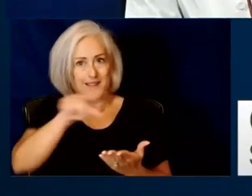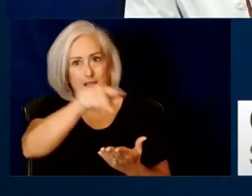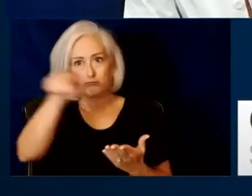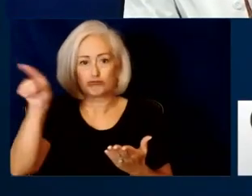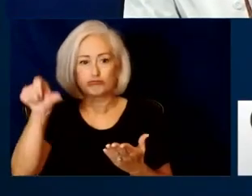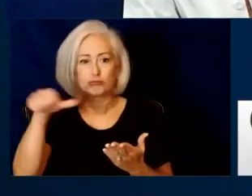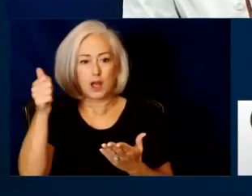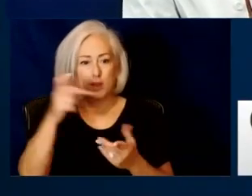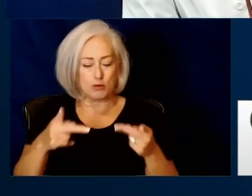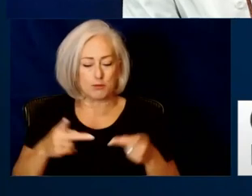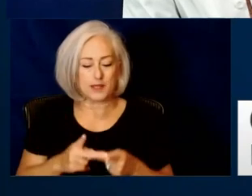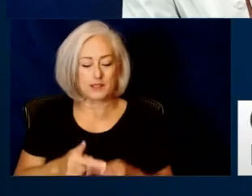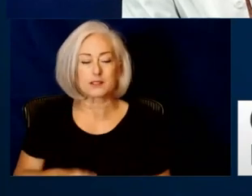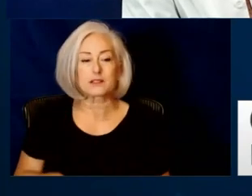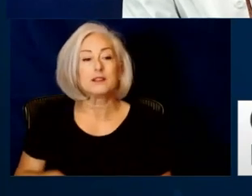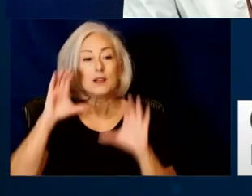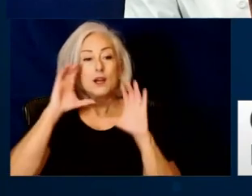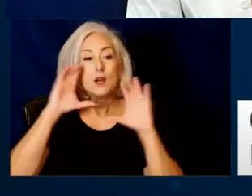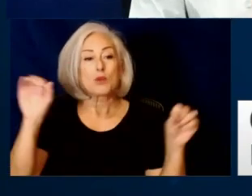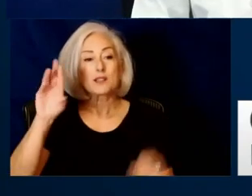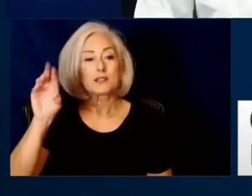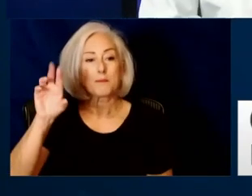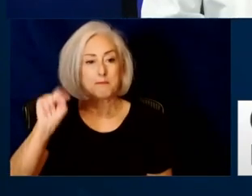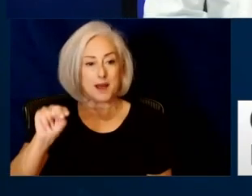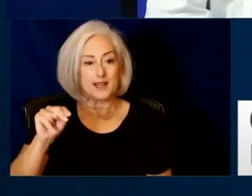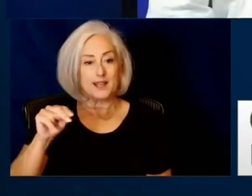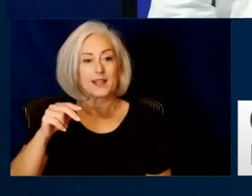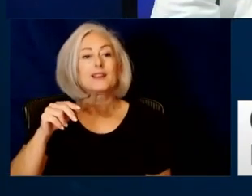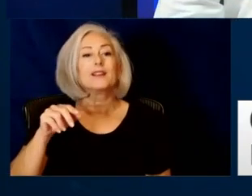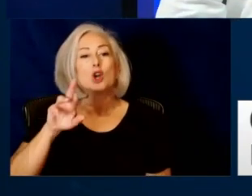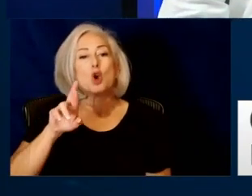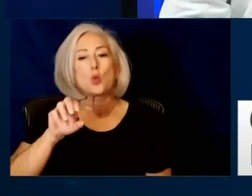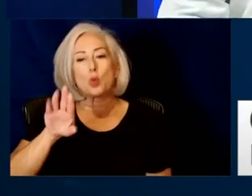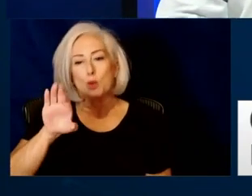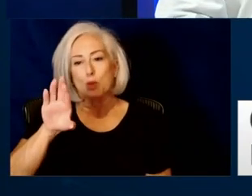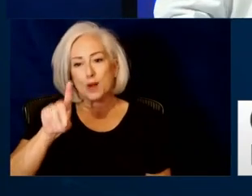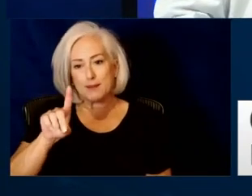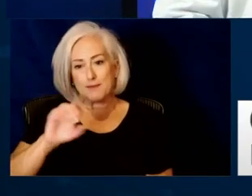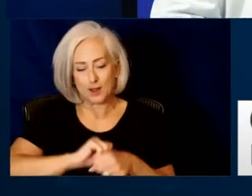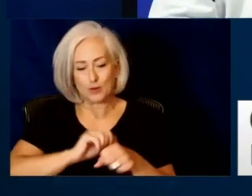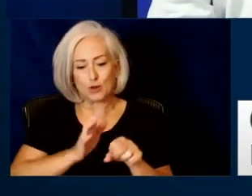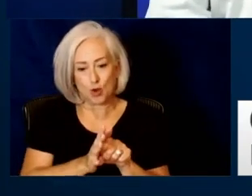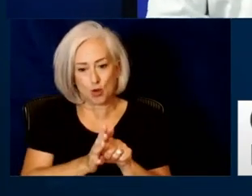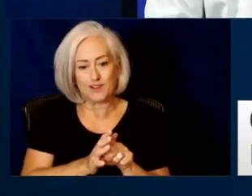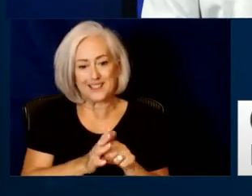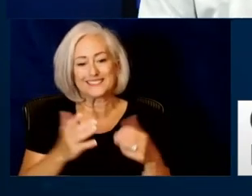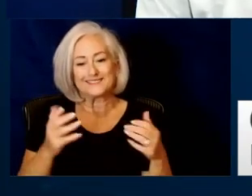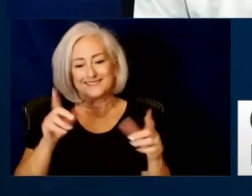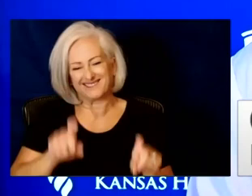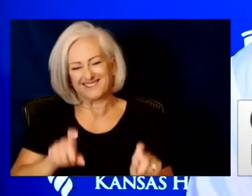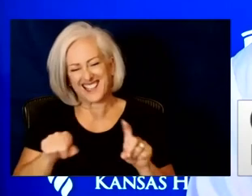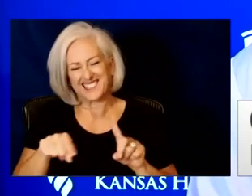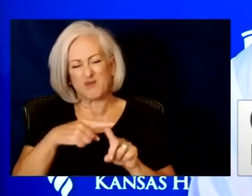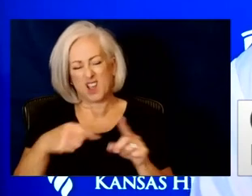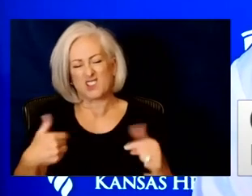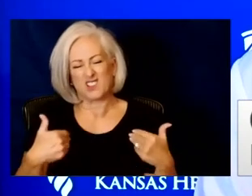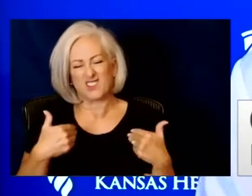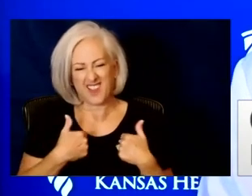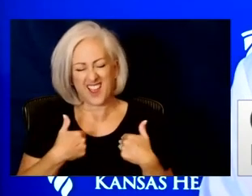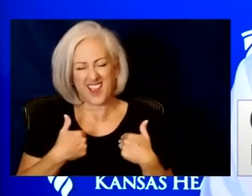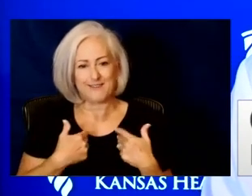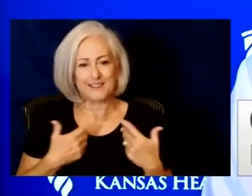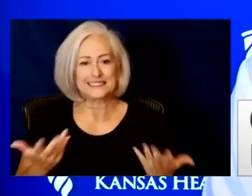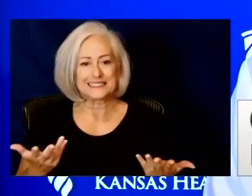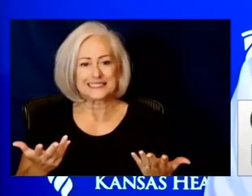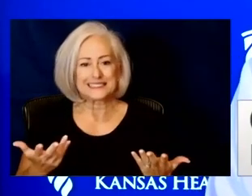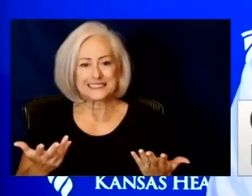tests positive again for rebound COVID after it took us Paxlovid. Yeah. We're seeing that. Yeah, you know, again, I don't understand if